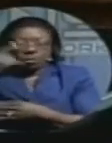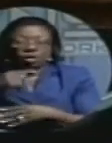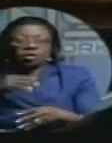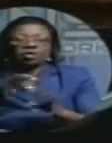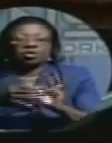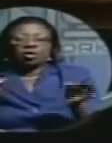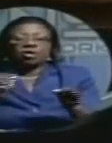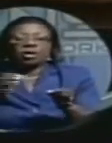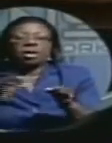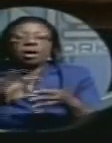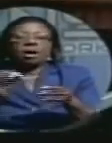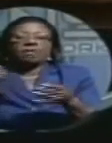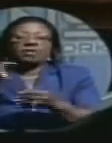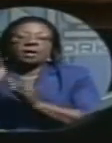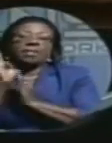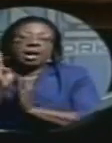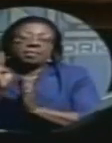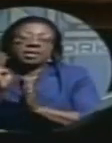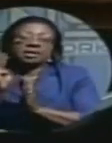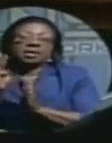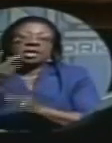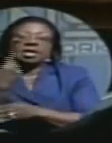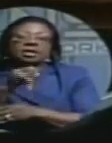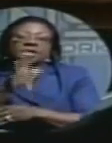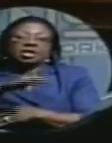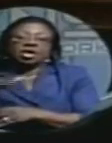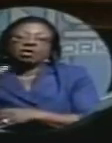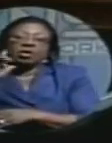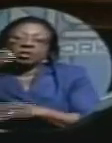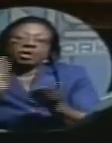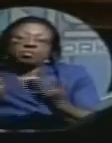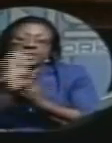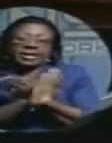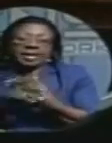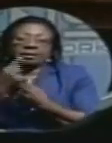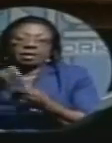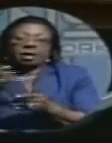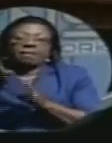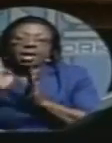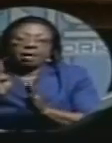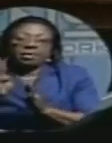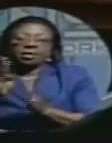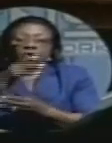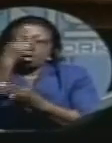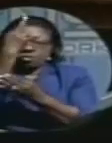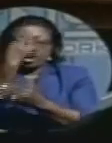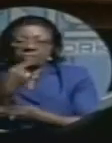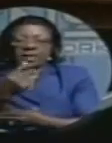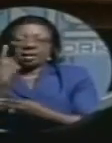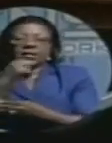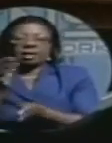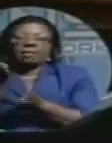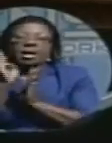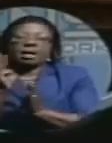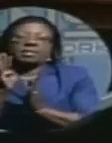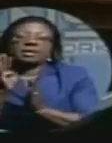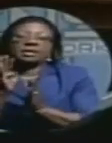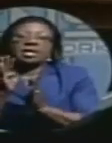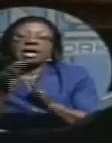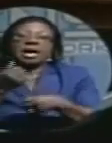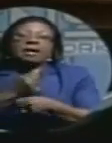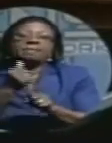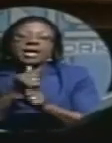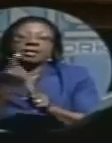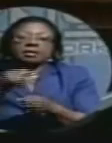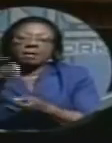the Bahamas, the children will protect the Bahamas, respect the Bahamas, and indeed try to make